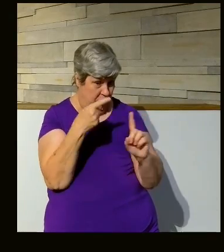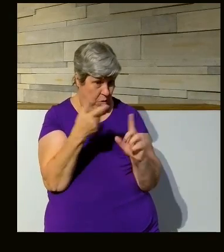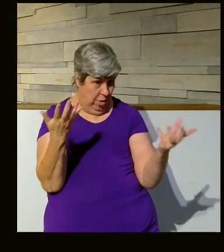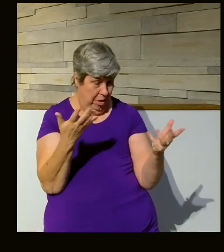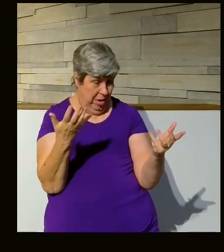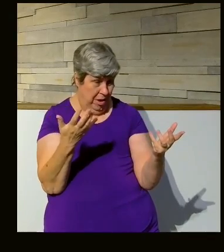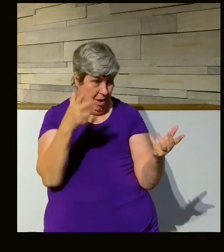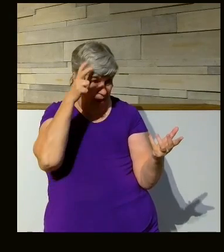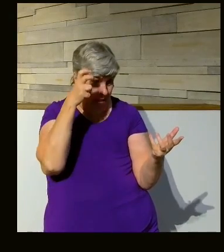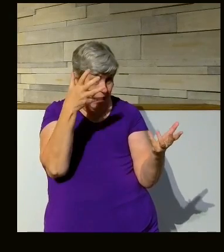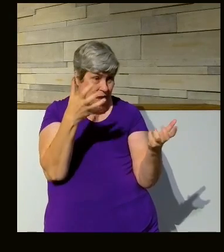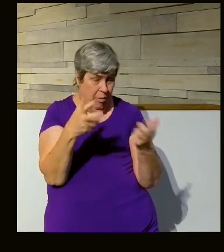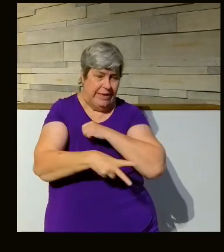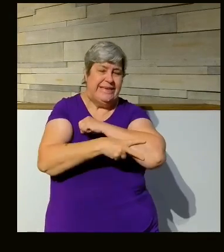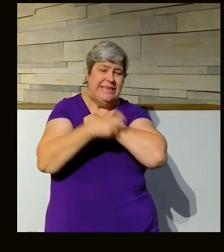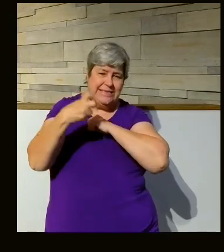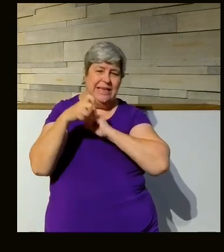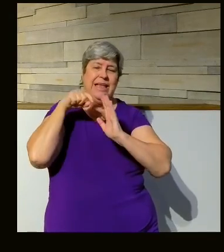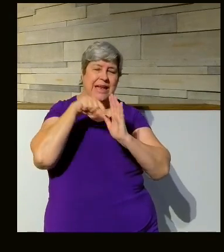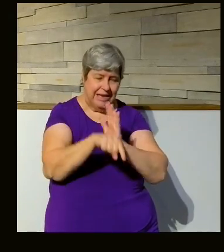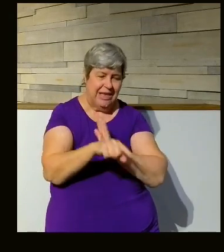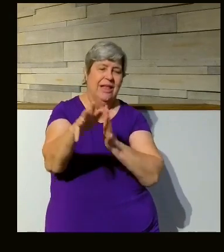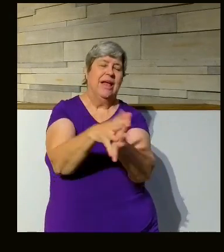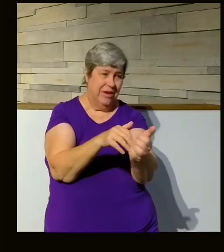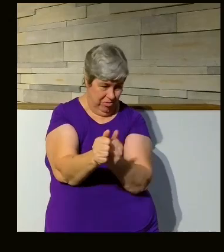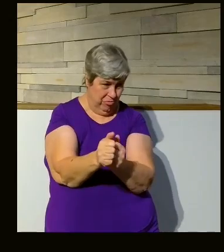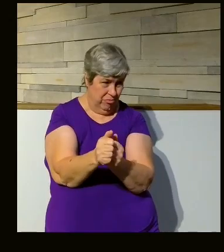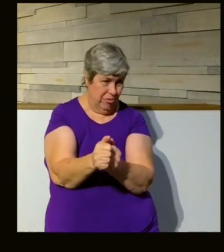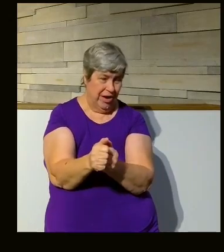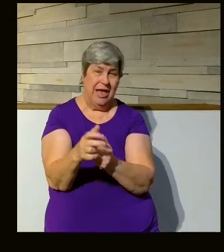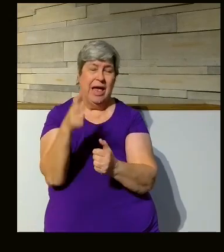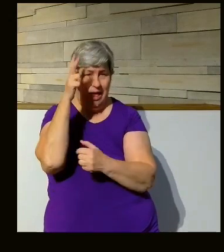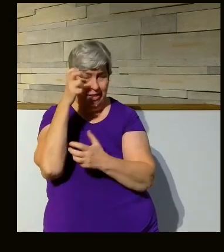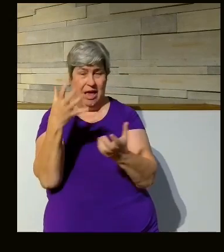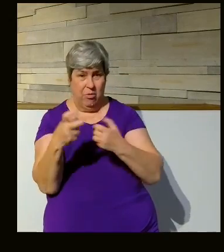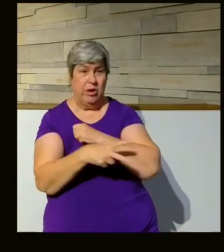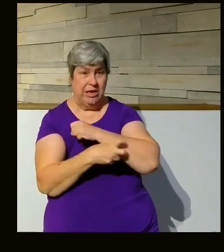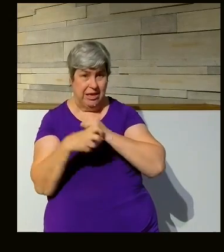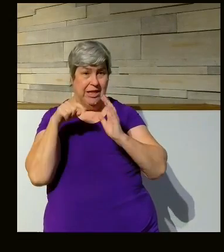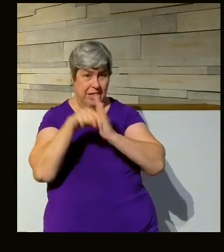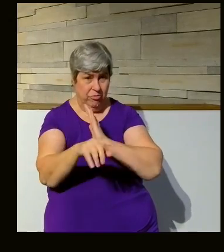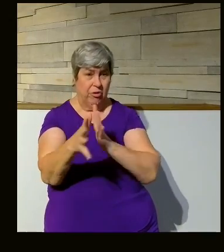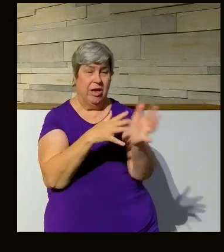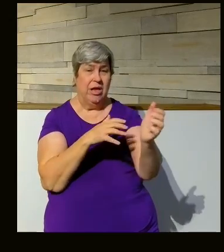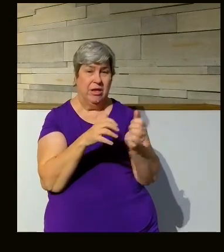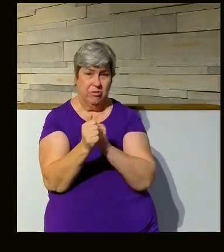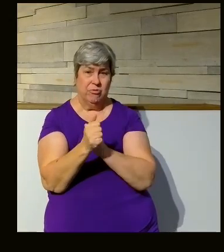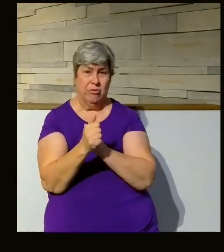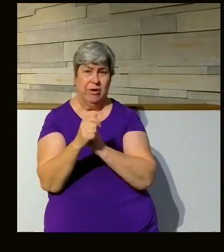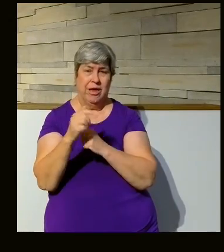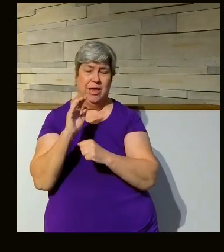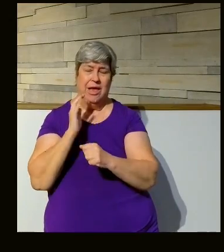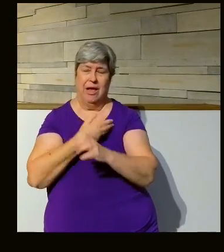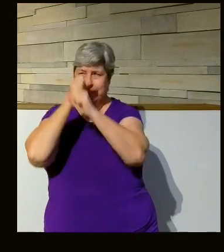Satan? Satan wants to steal and to kill and to destroy. And Satan wants to steal and kill and destroy this